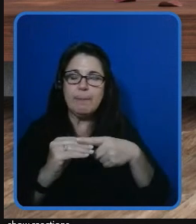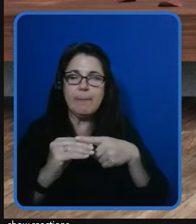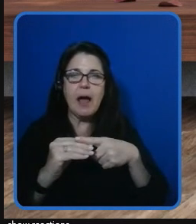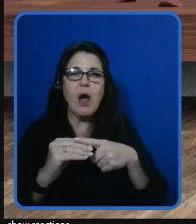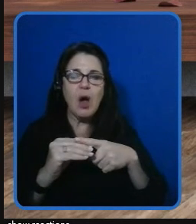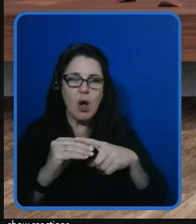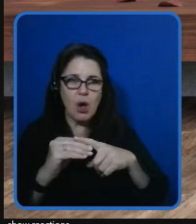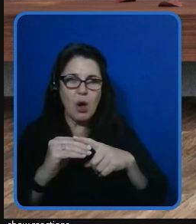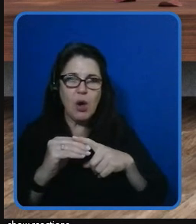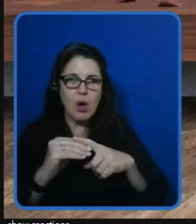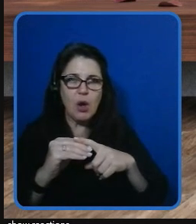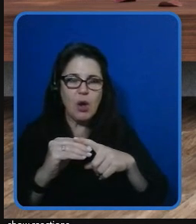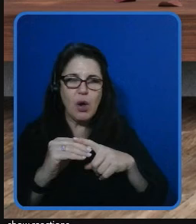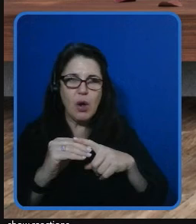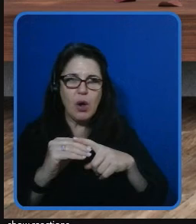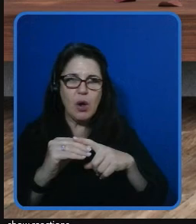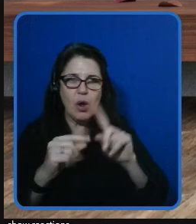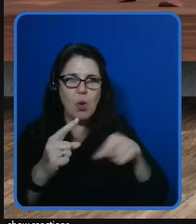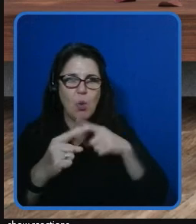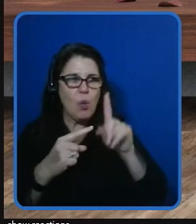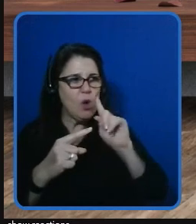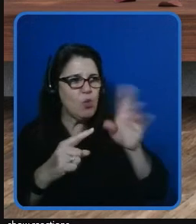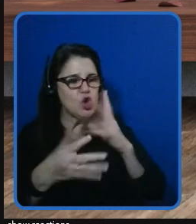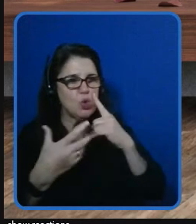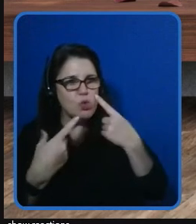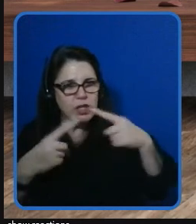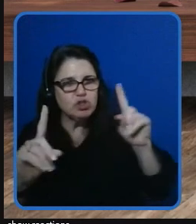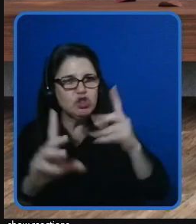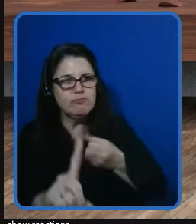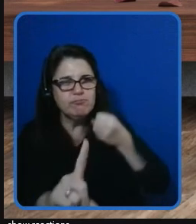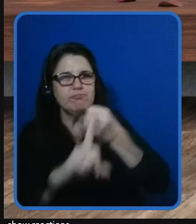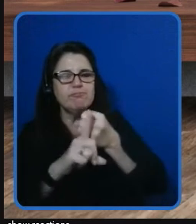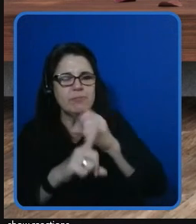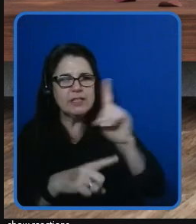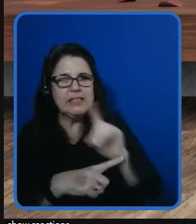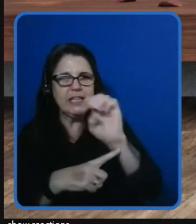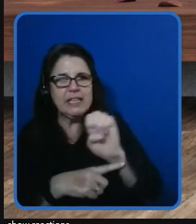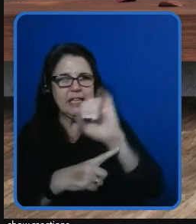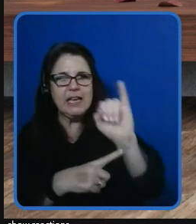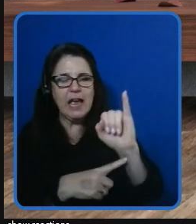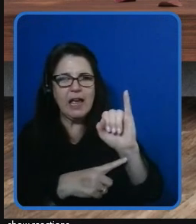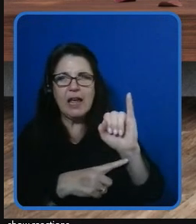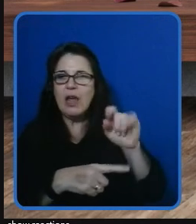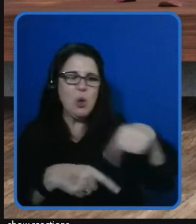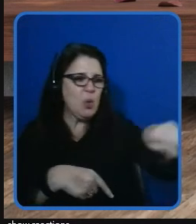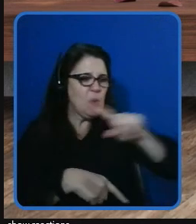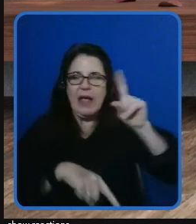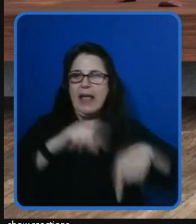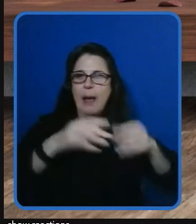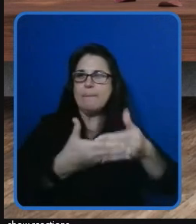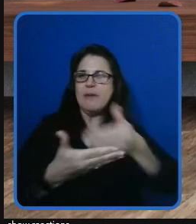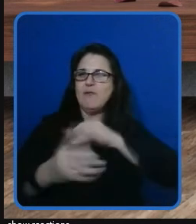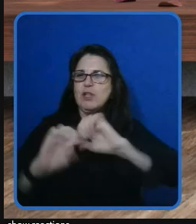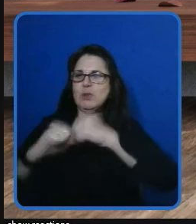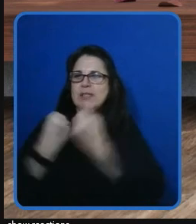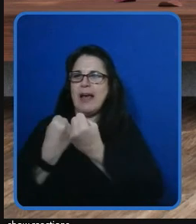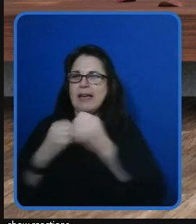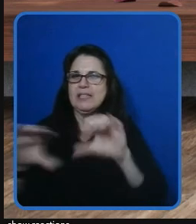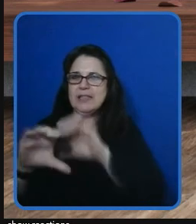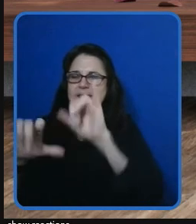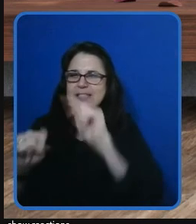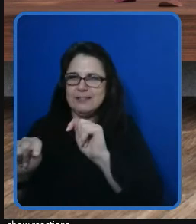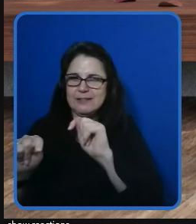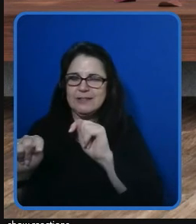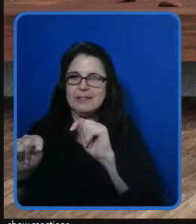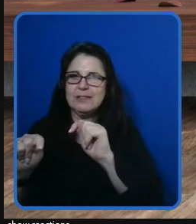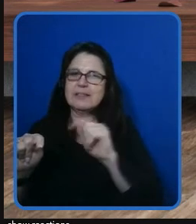achieve diversity, equity, and inclusion? And she said, we won't achieve it before society. We're part of society. We have to sort of think of our